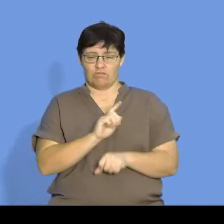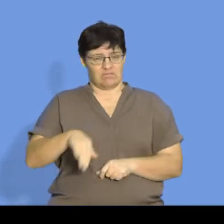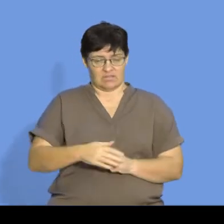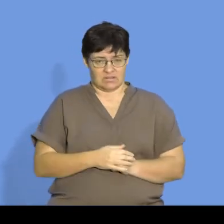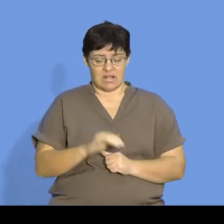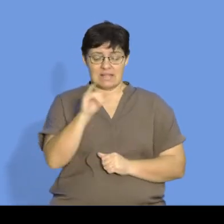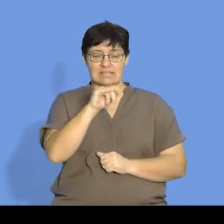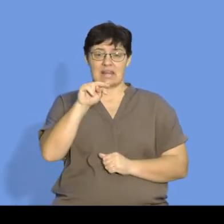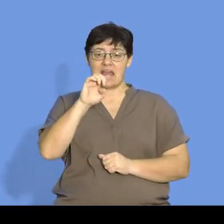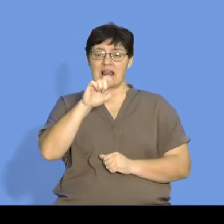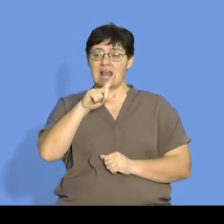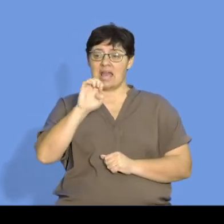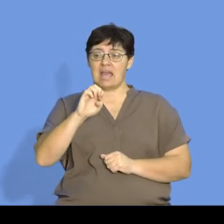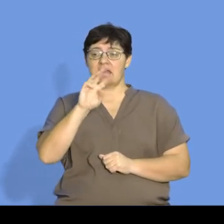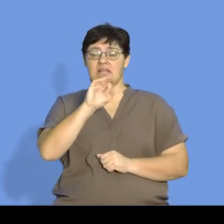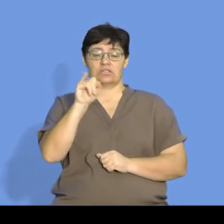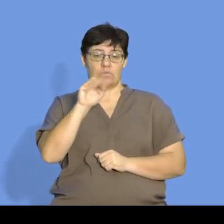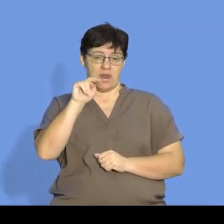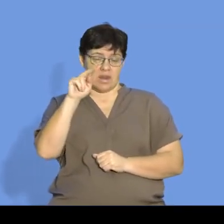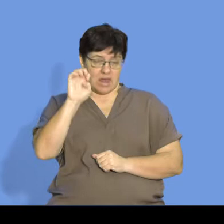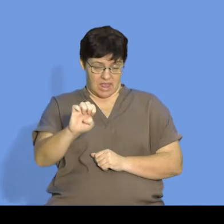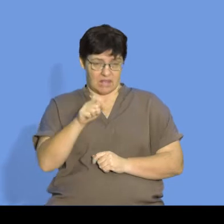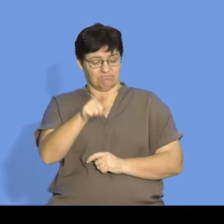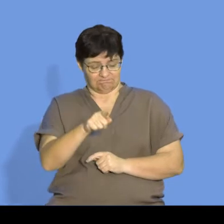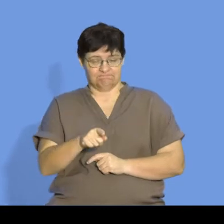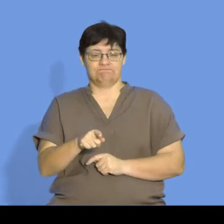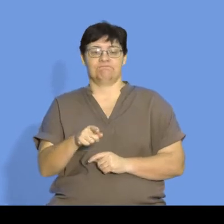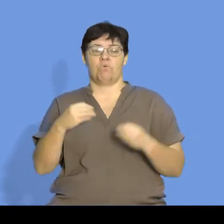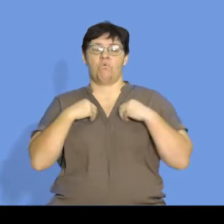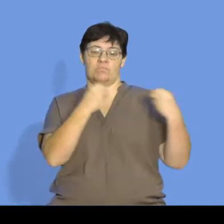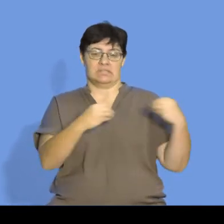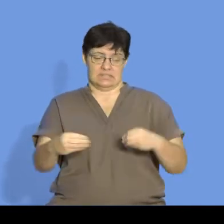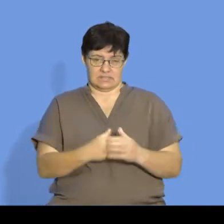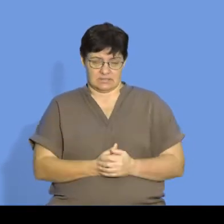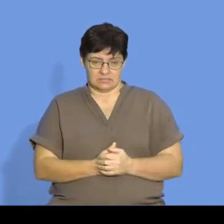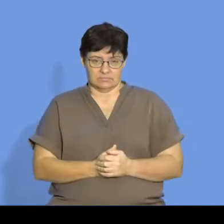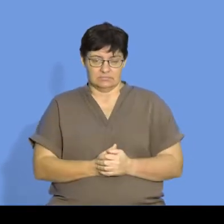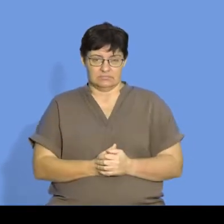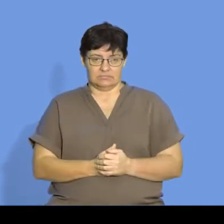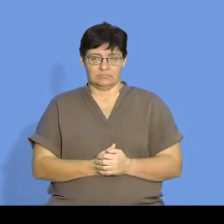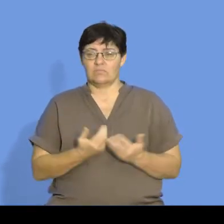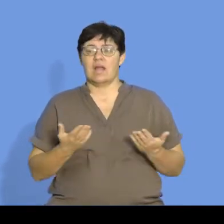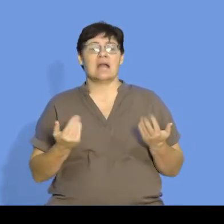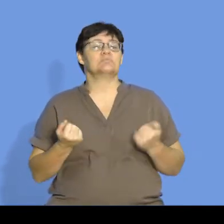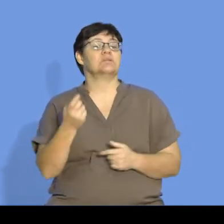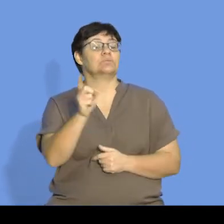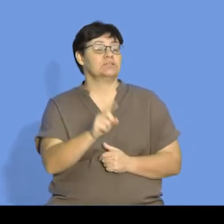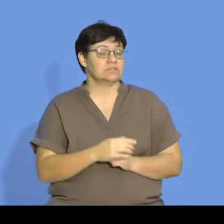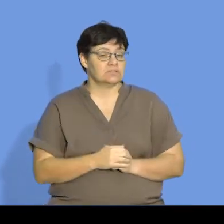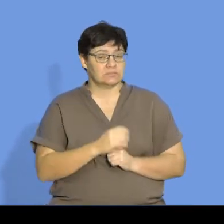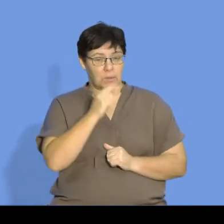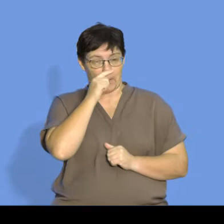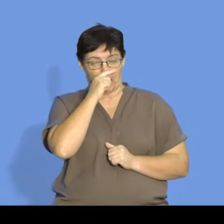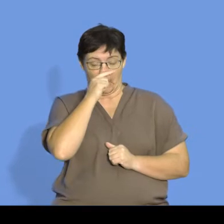by Zanele Zwane. Okay. What are we required to do? We are expected to calculate